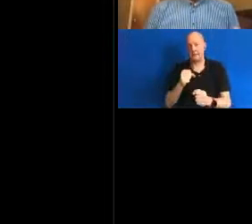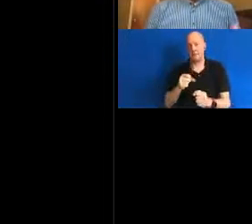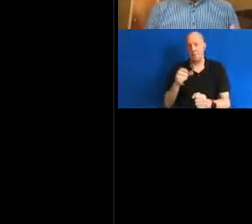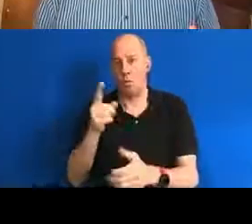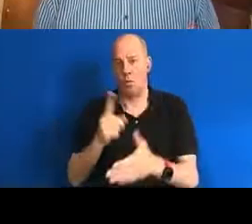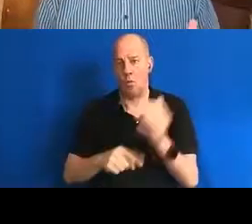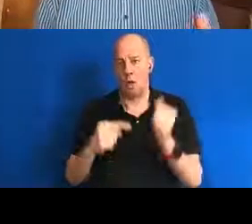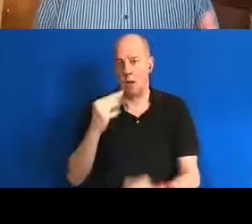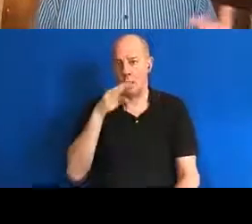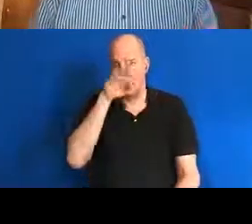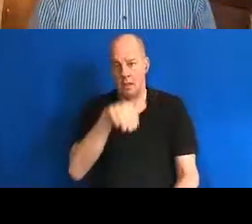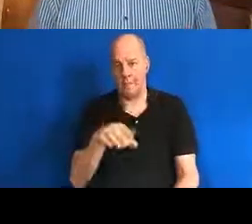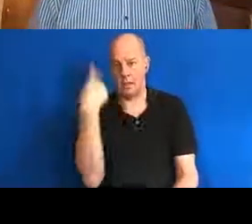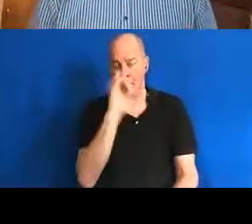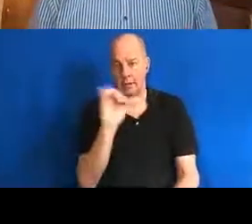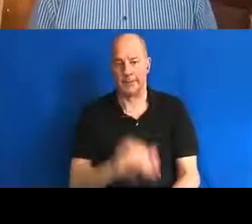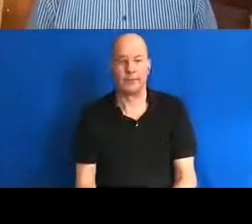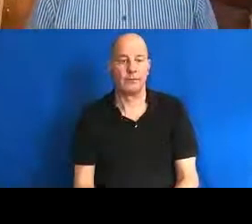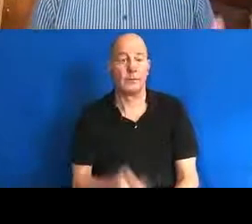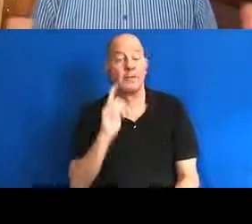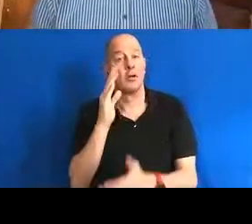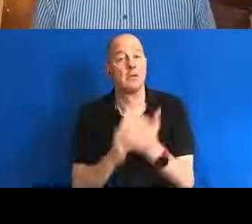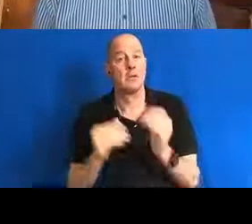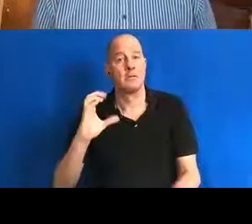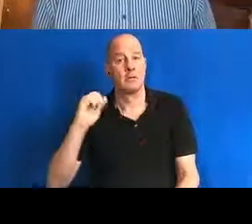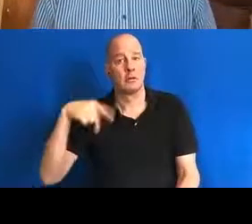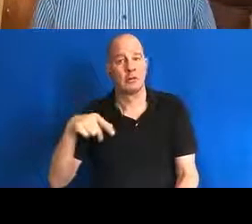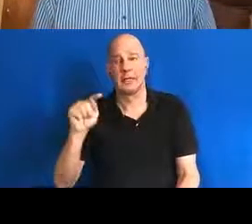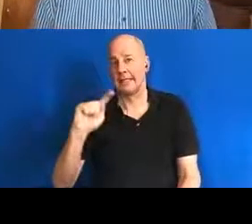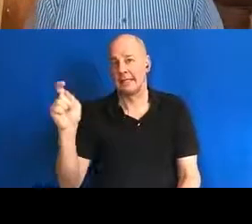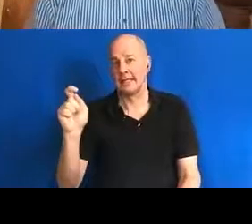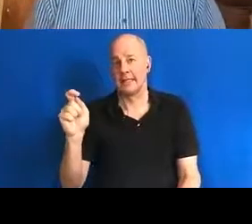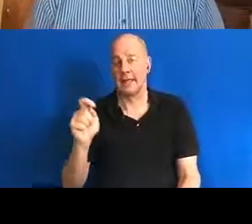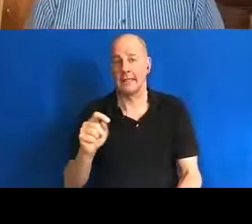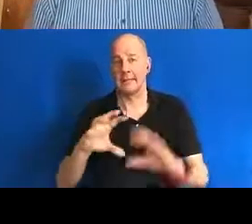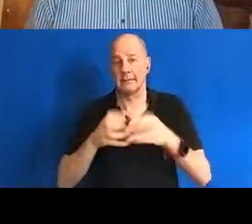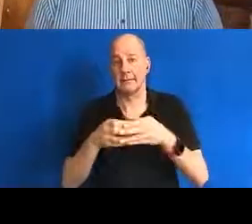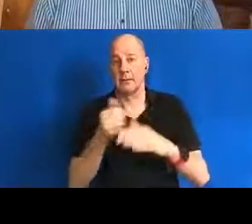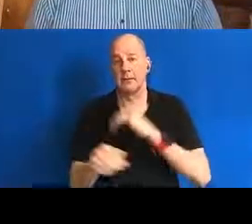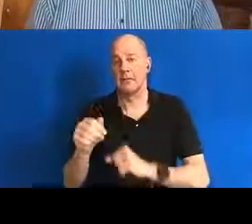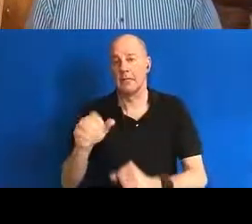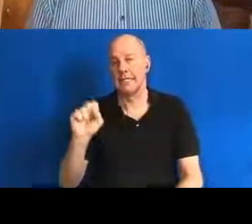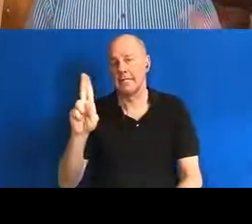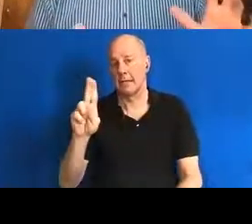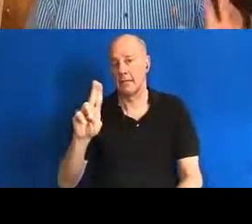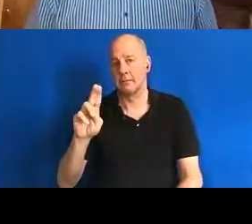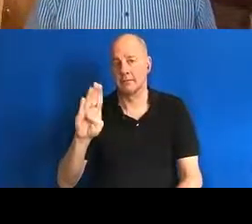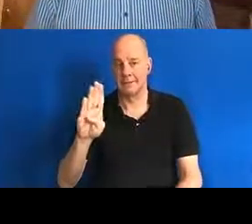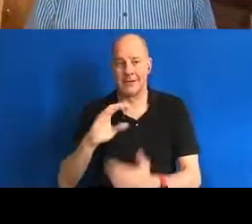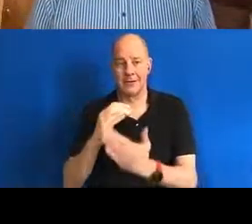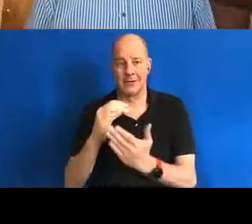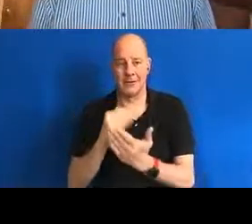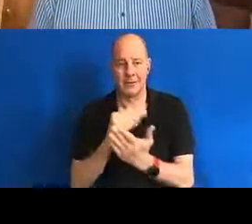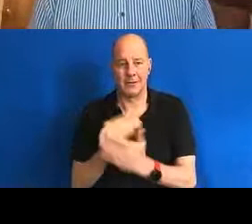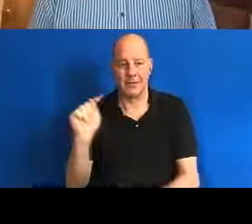some, cooperatives is a tax category under Subchapter T, which is what we're going to be talking about today. To